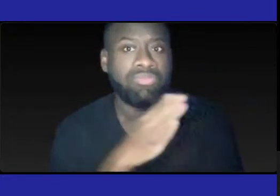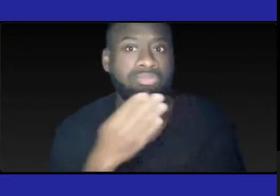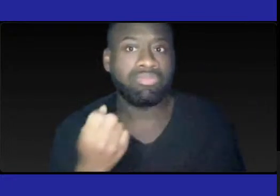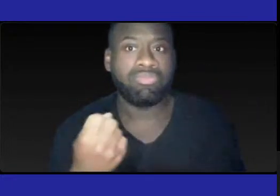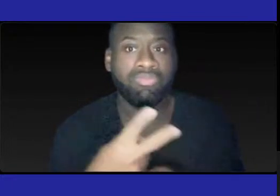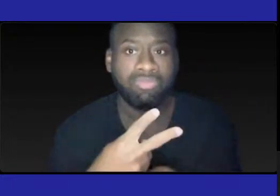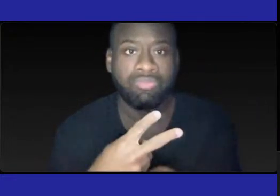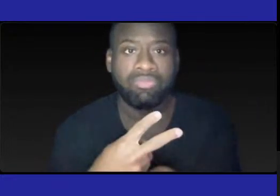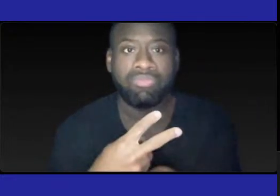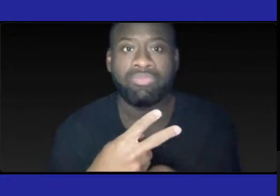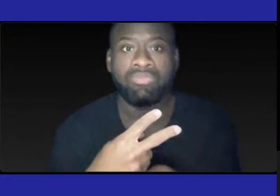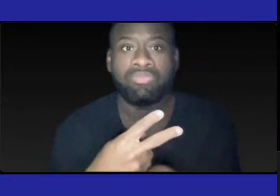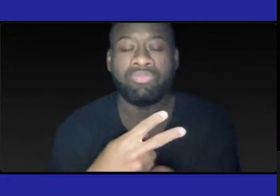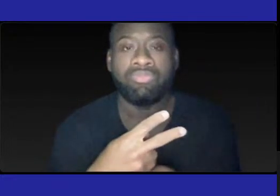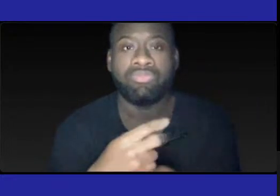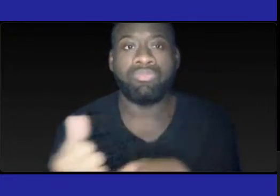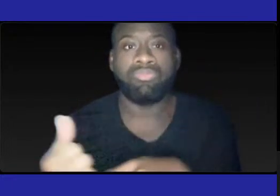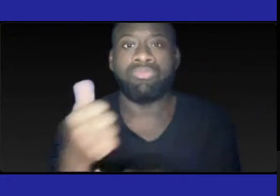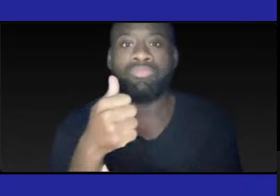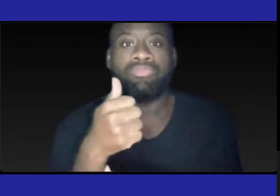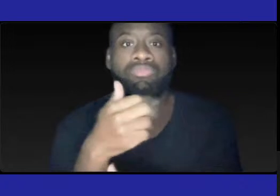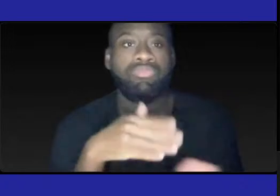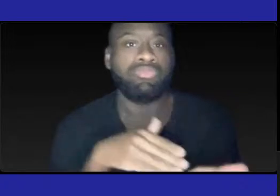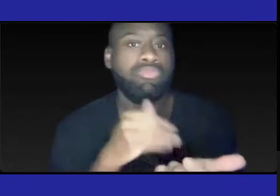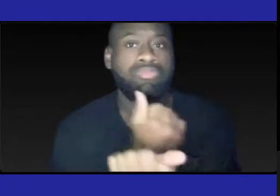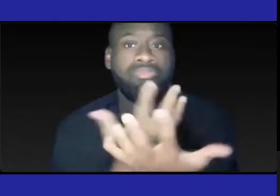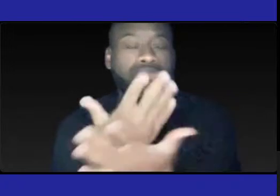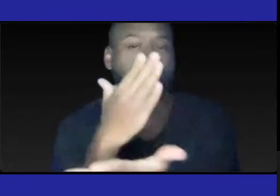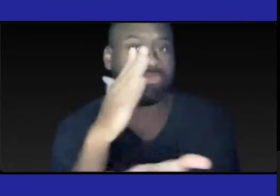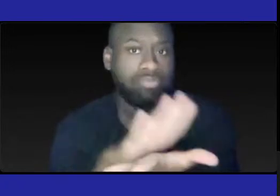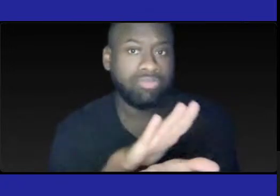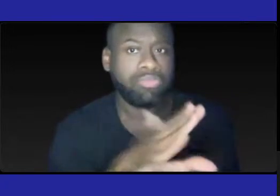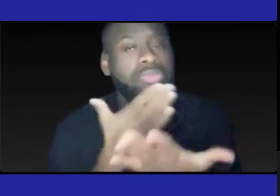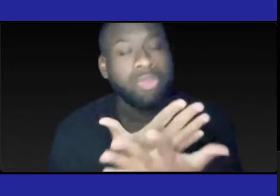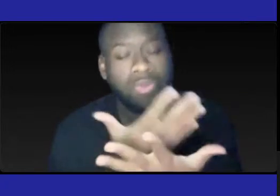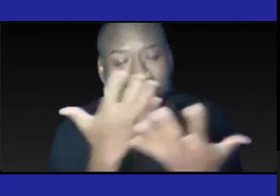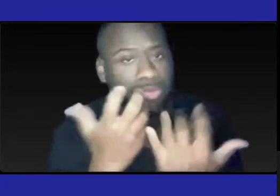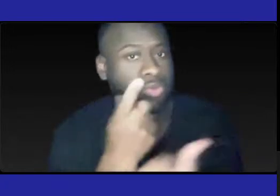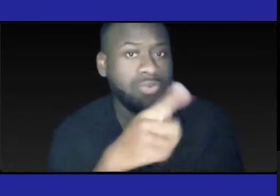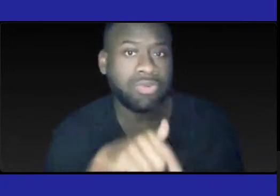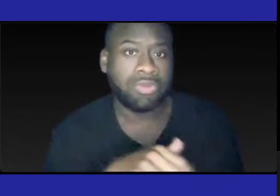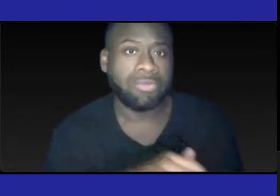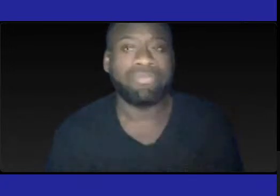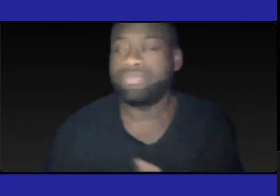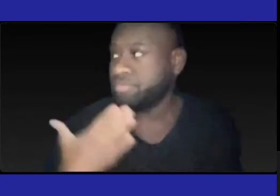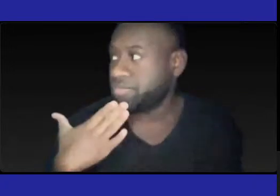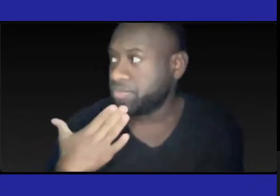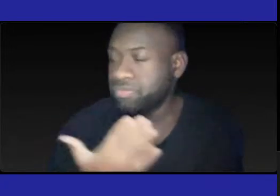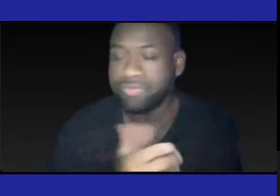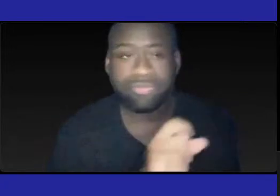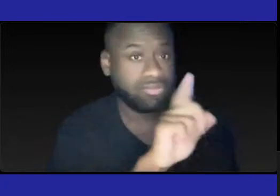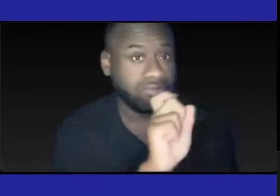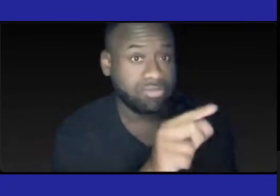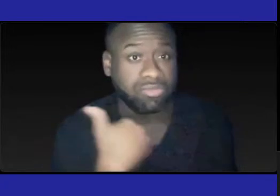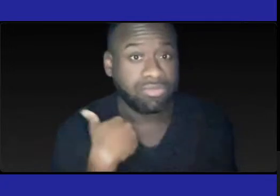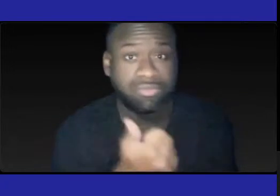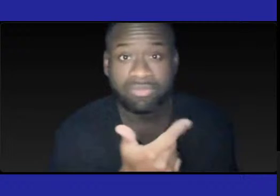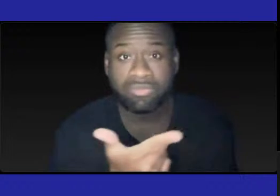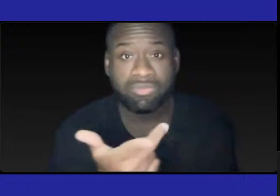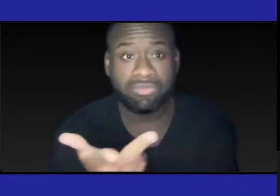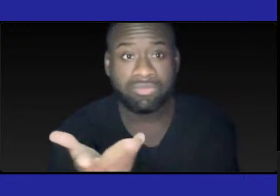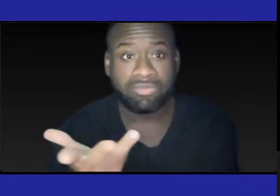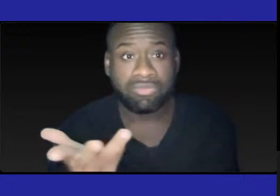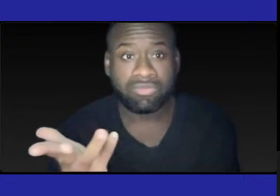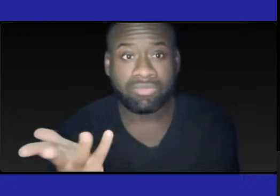here to execute all the documents. And I thank you for your time. Thank you. Any questions? Very quick question. What would